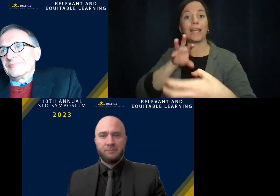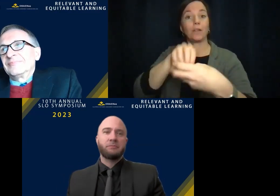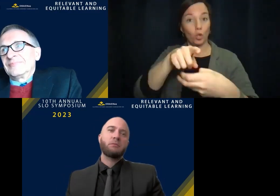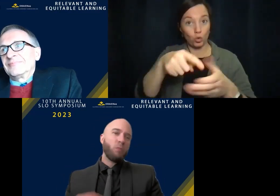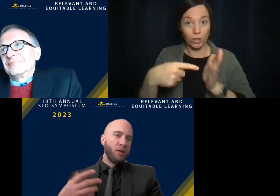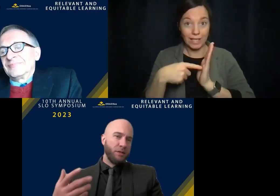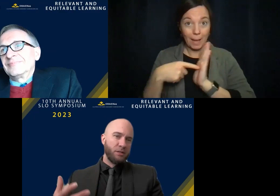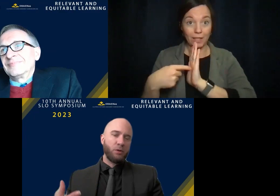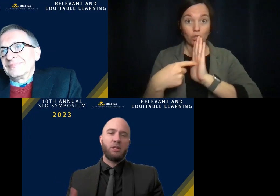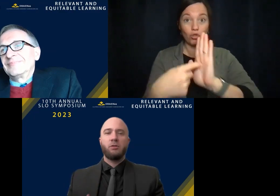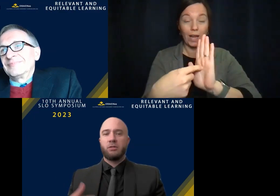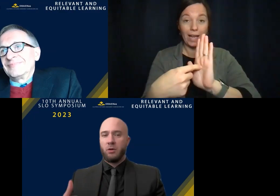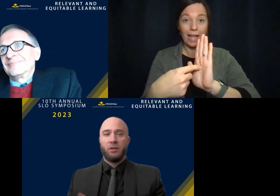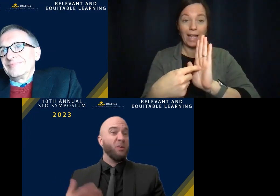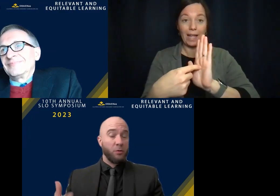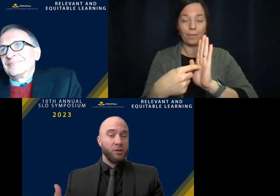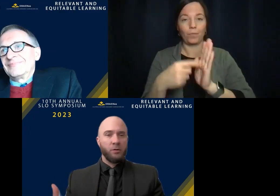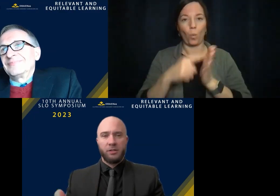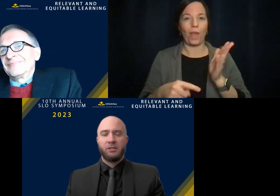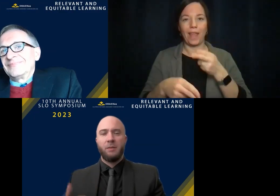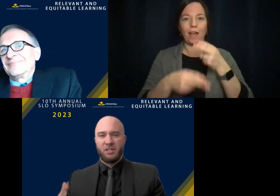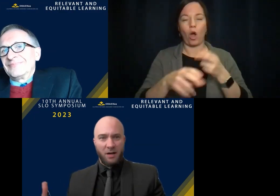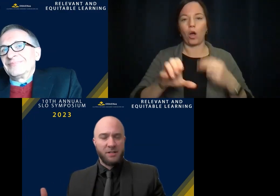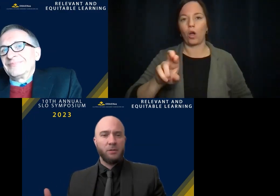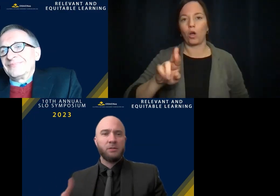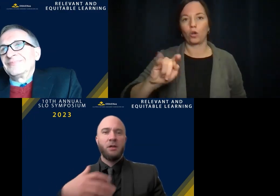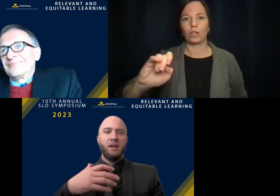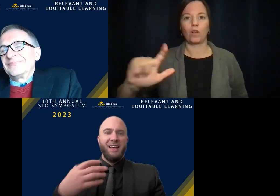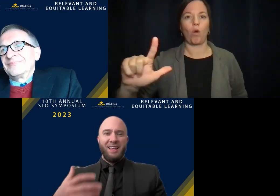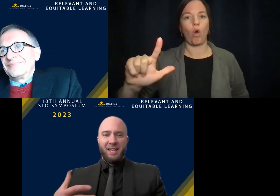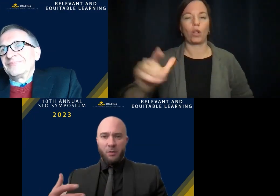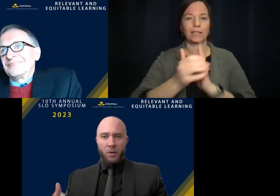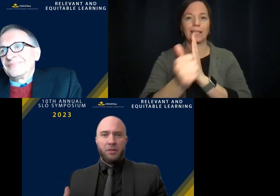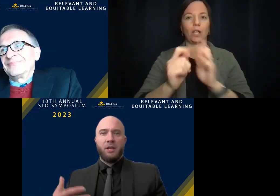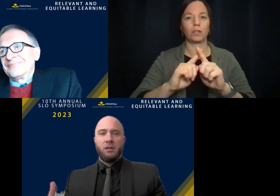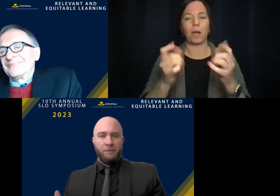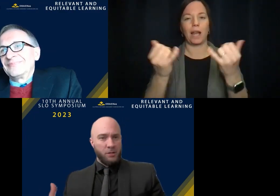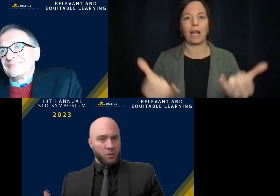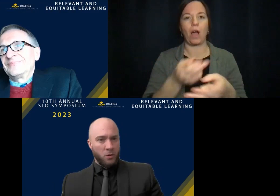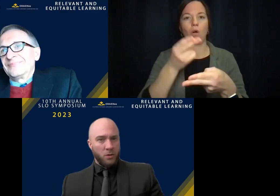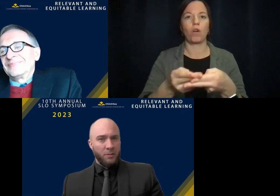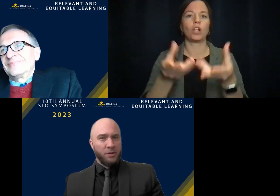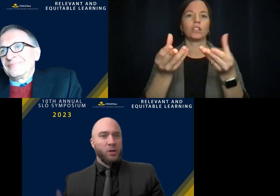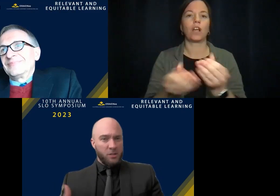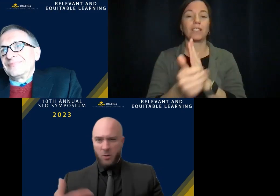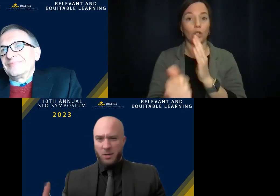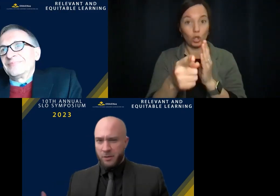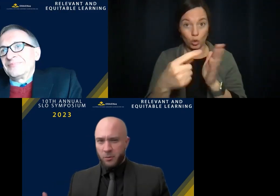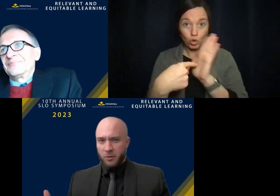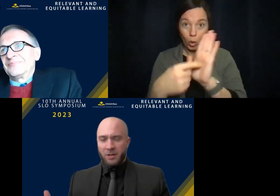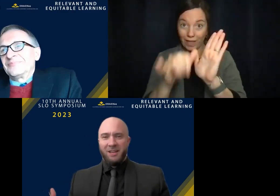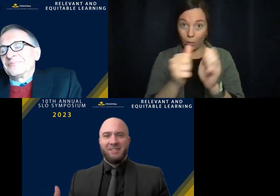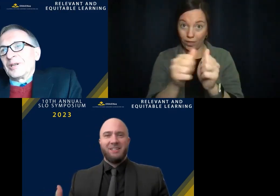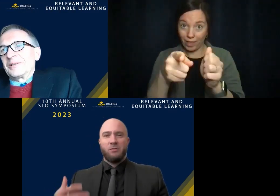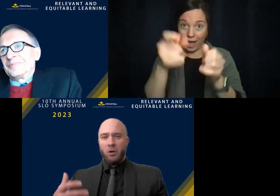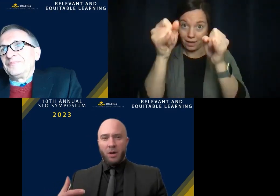demonstrating these, what they used to call, they call them critical skills now, but soft skills, with the individual? But there is no